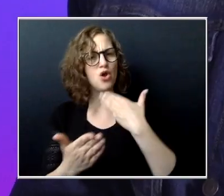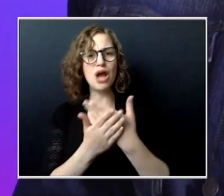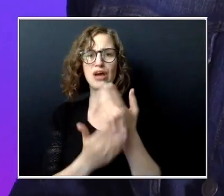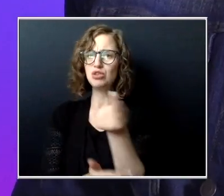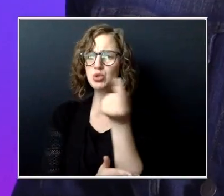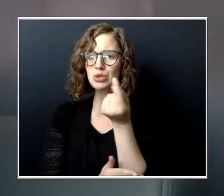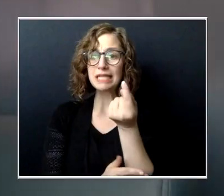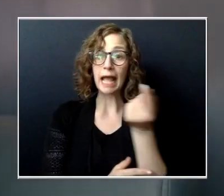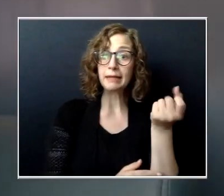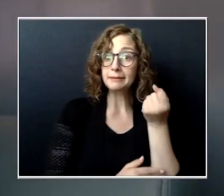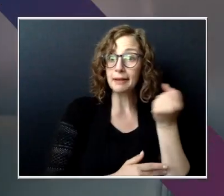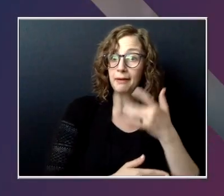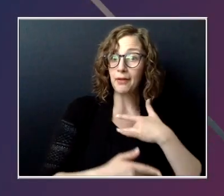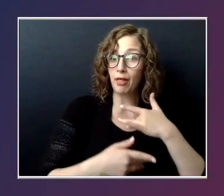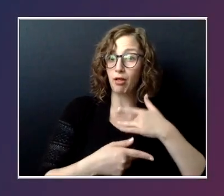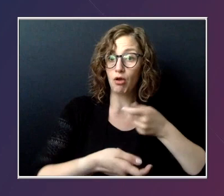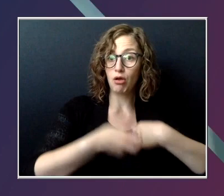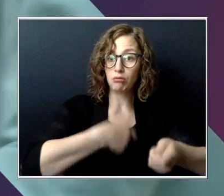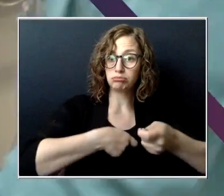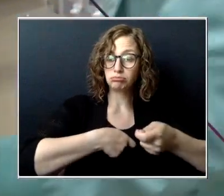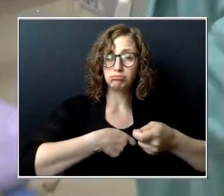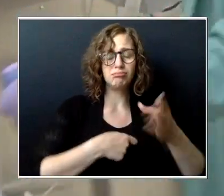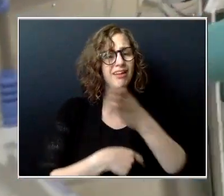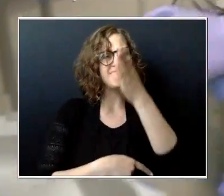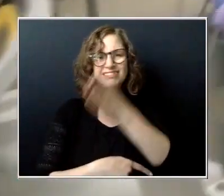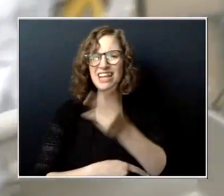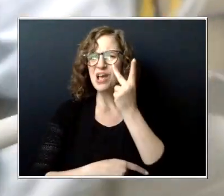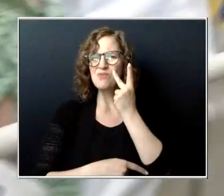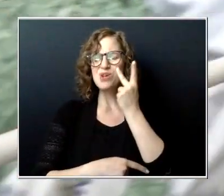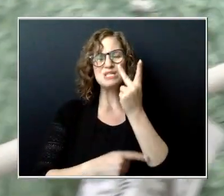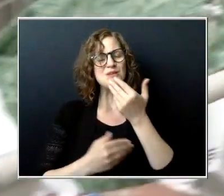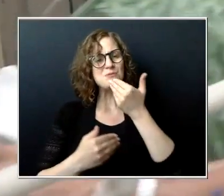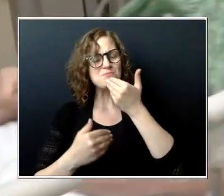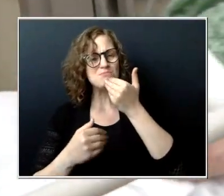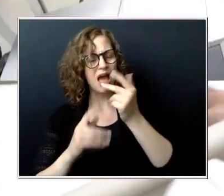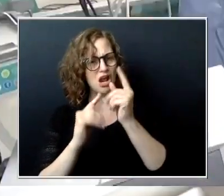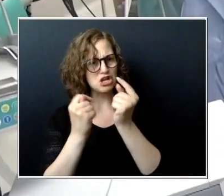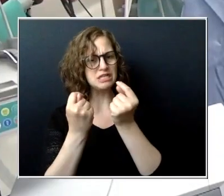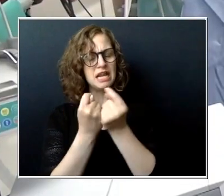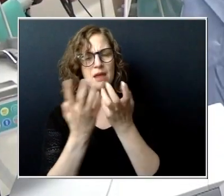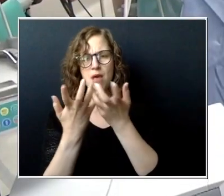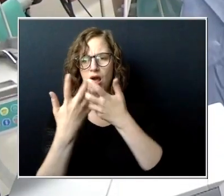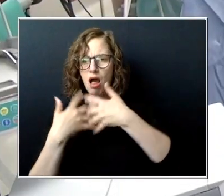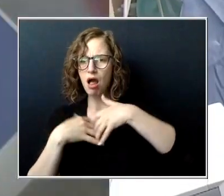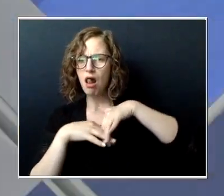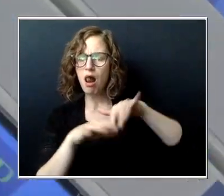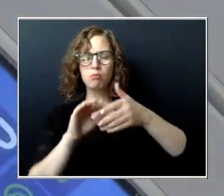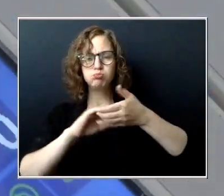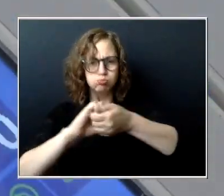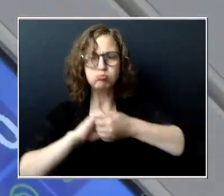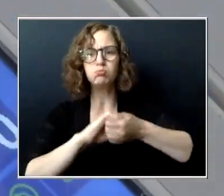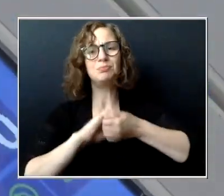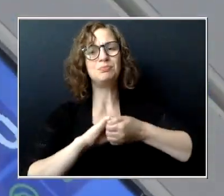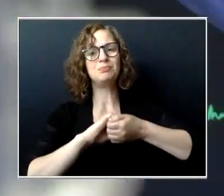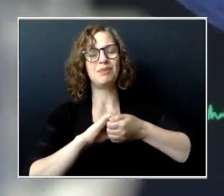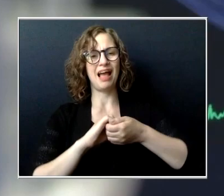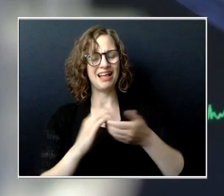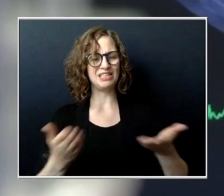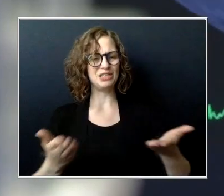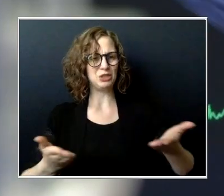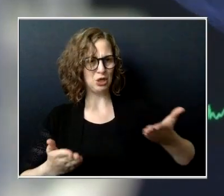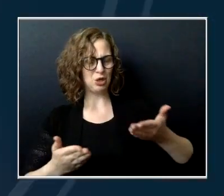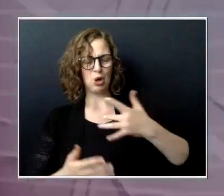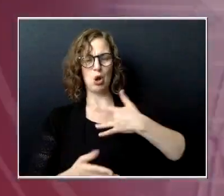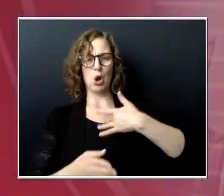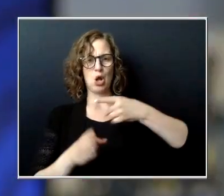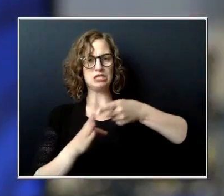I had a heart in me. I have never seen a group of people work together so good as this team of heart specialists. I mean, it's